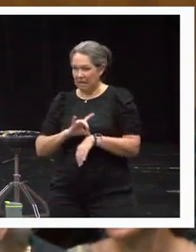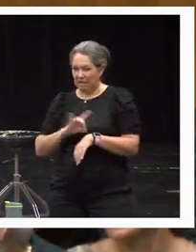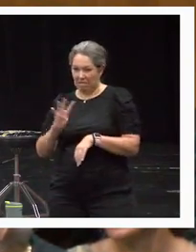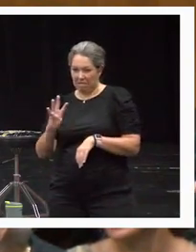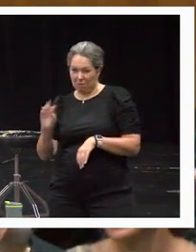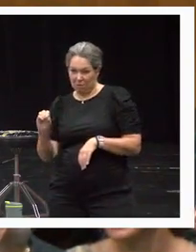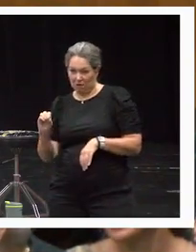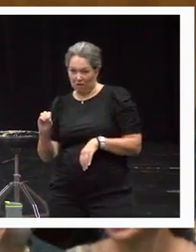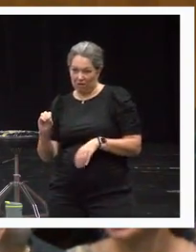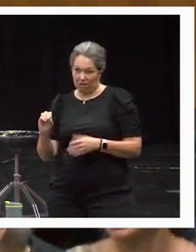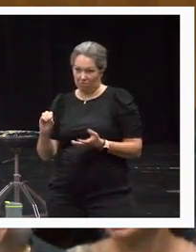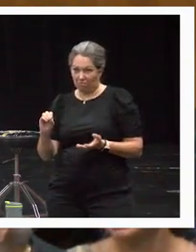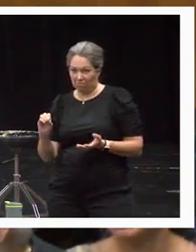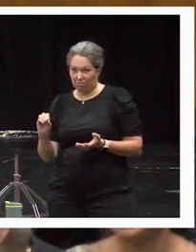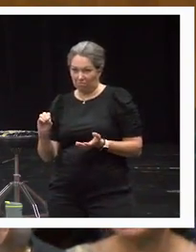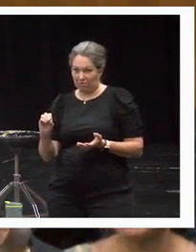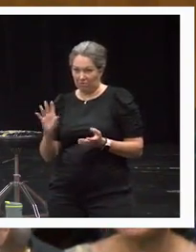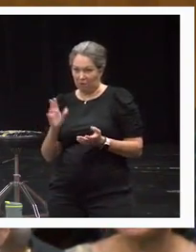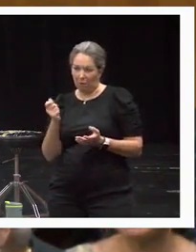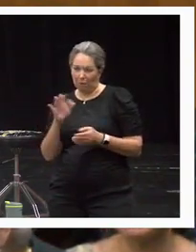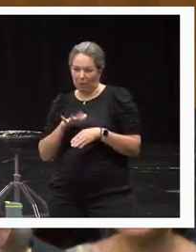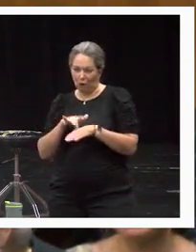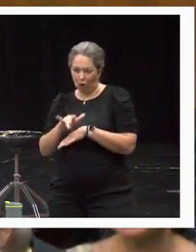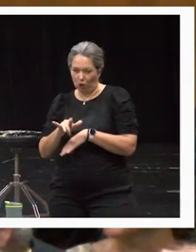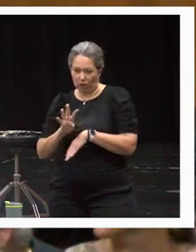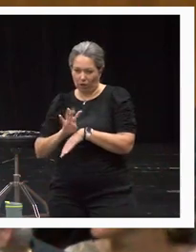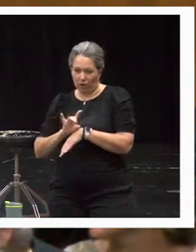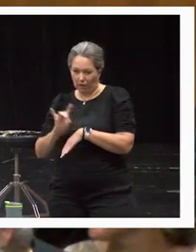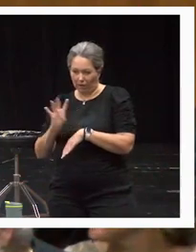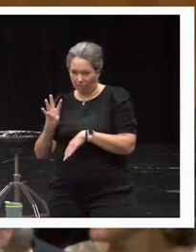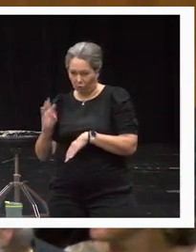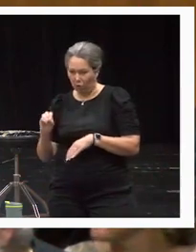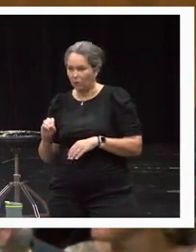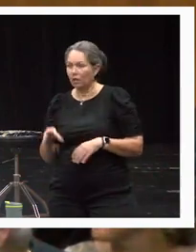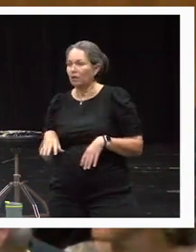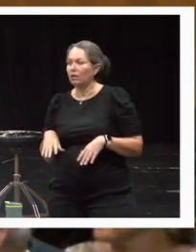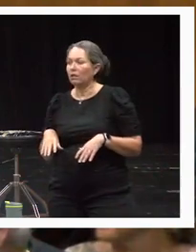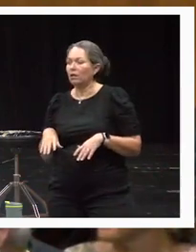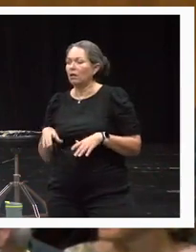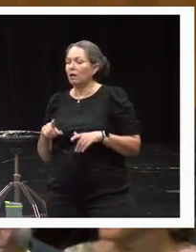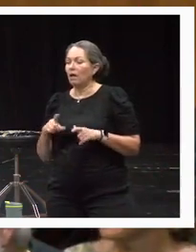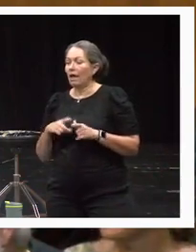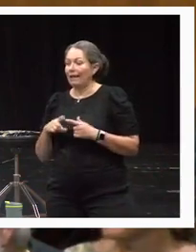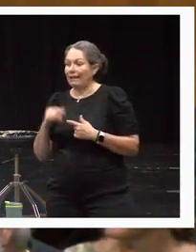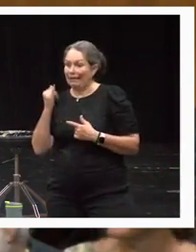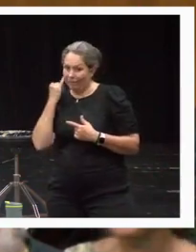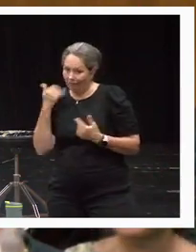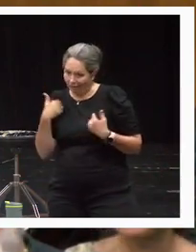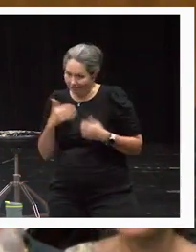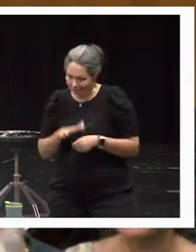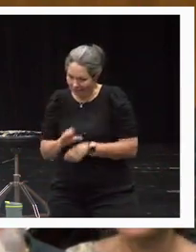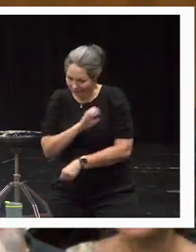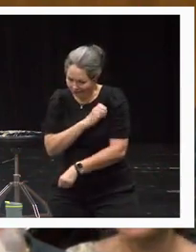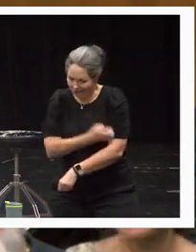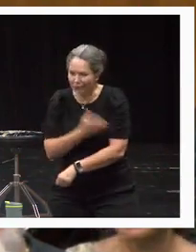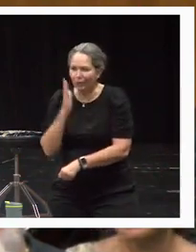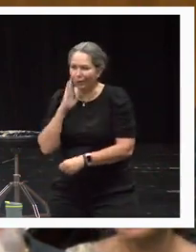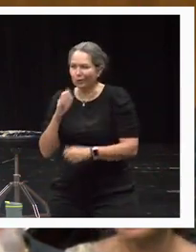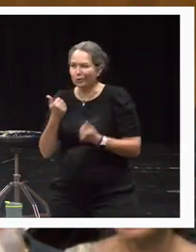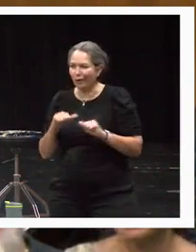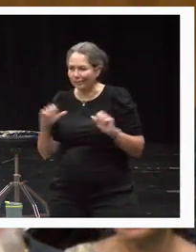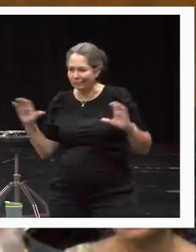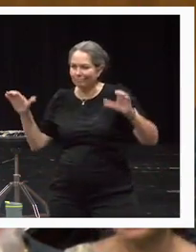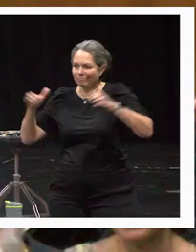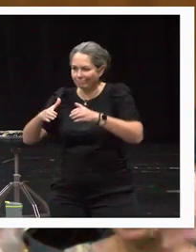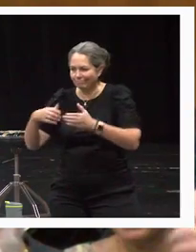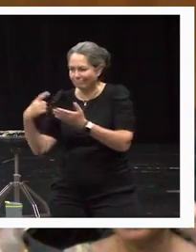8:40 instead of 8:45. Your facilitators will bring you back. And then we'll, if we have the energy, we'll do a quick visioning session where